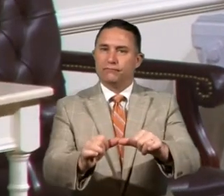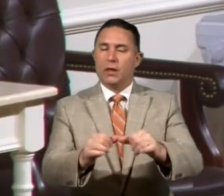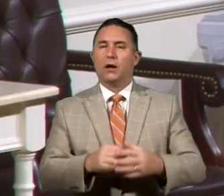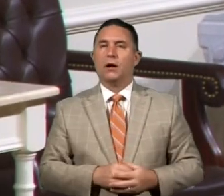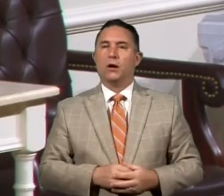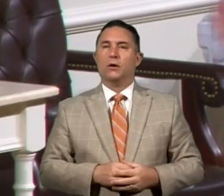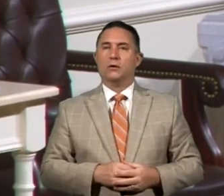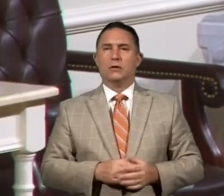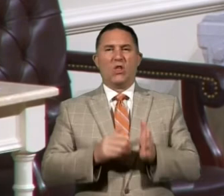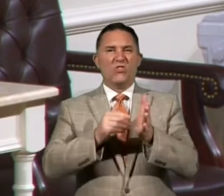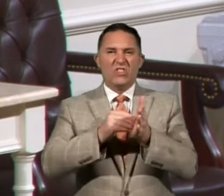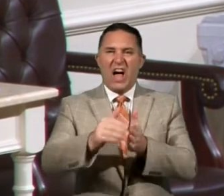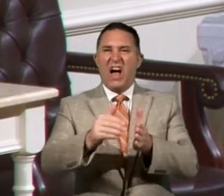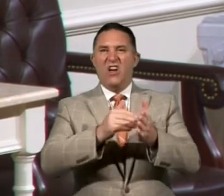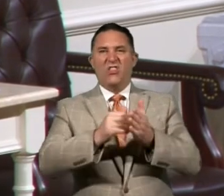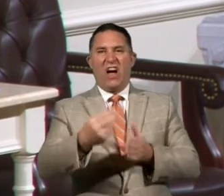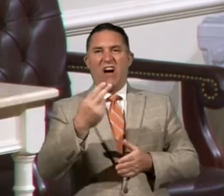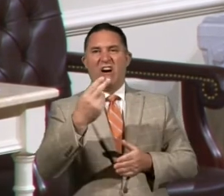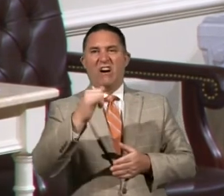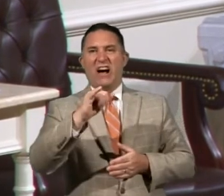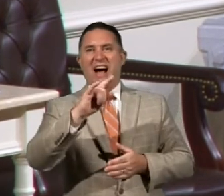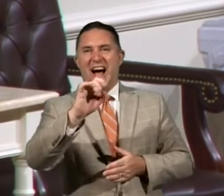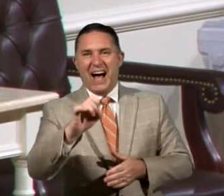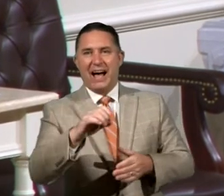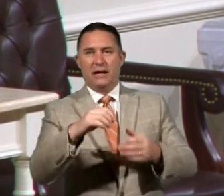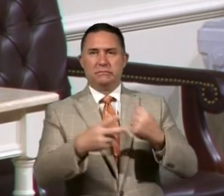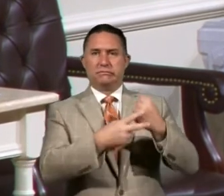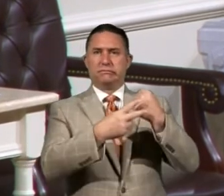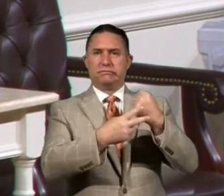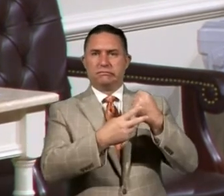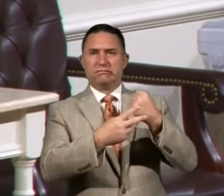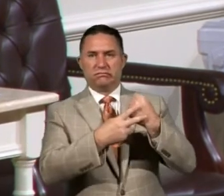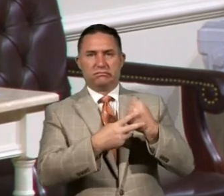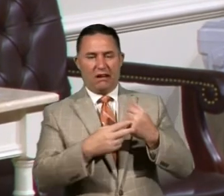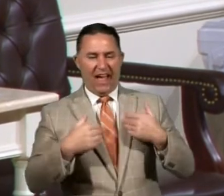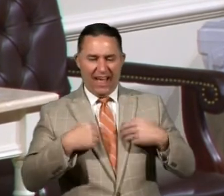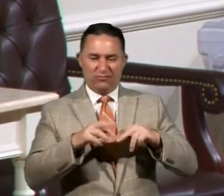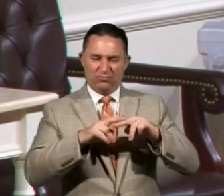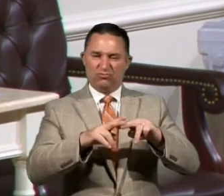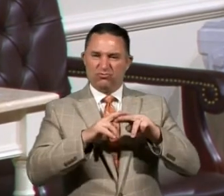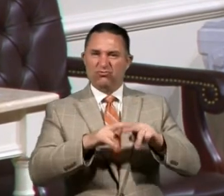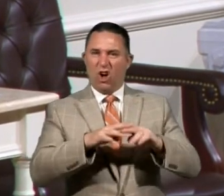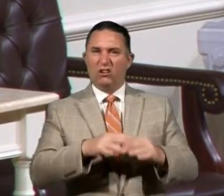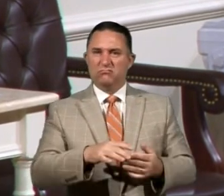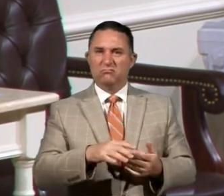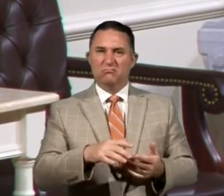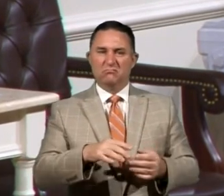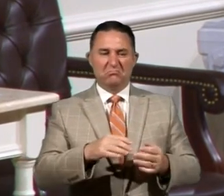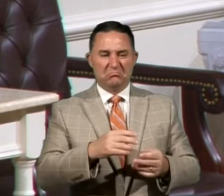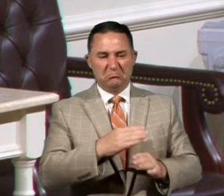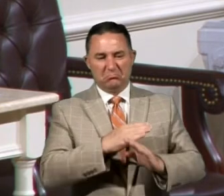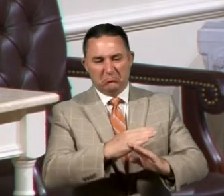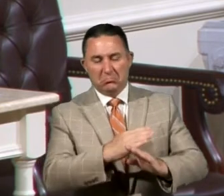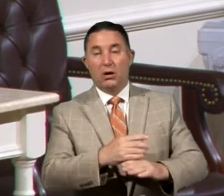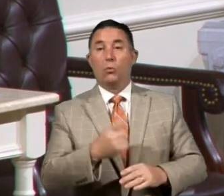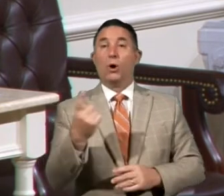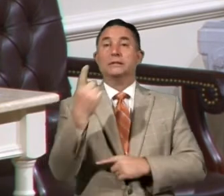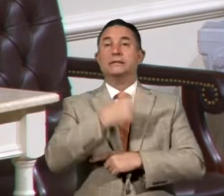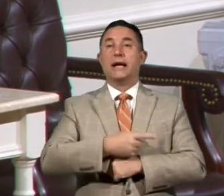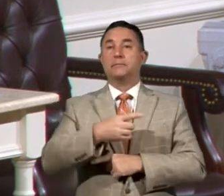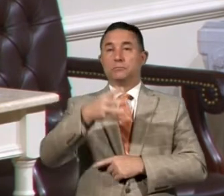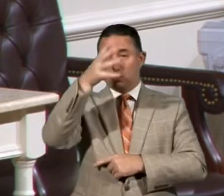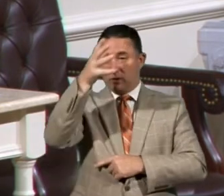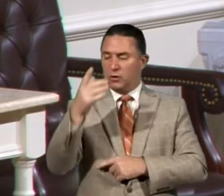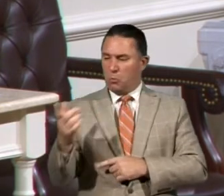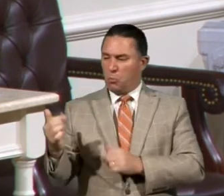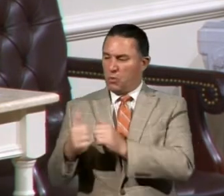And so we'd have thousands of hides in these warehouses all salted down. And one day my grandfather said, come